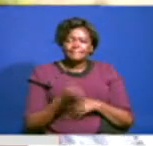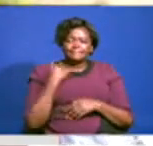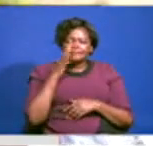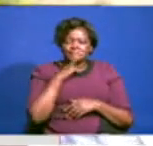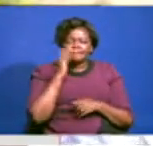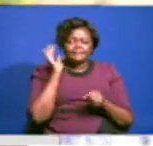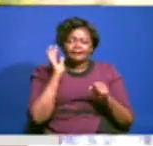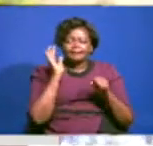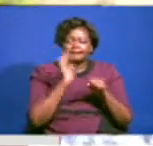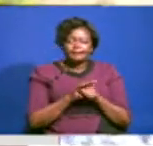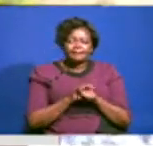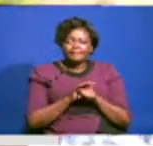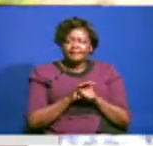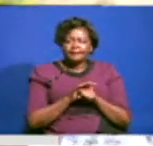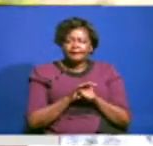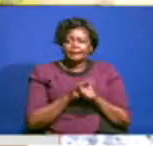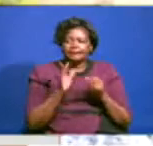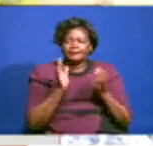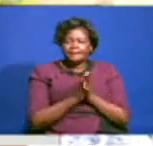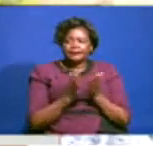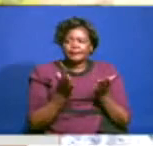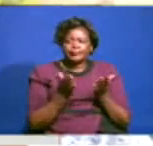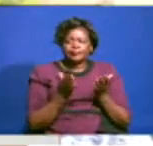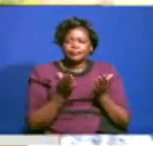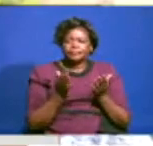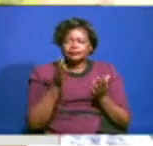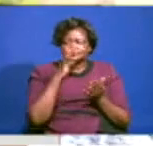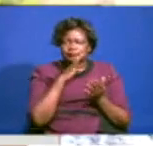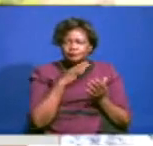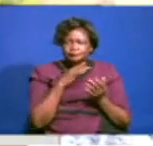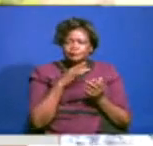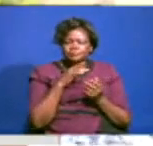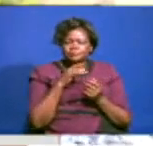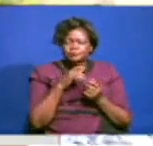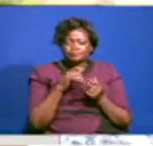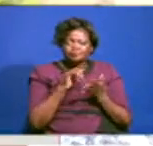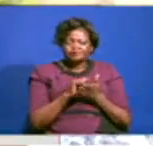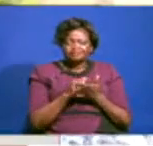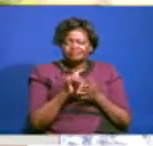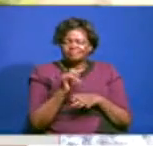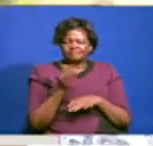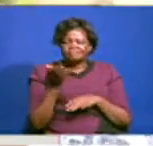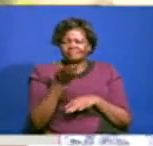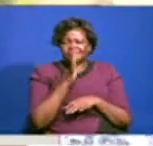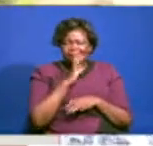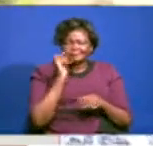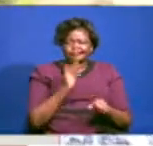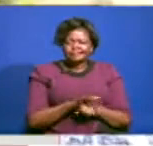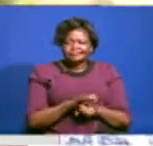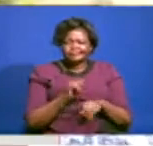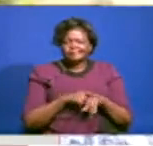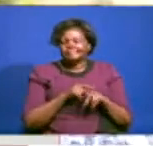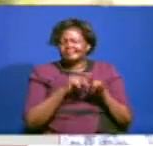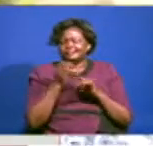vibaya. Alafu ikawa hizo maarufu na hizo mainzi ambazo zinashikashika. Sikishikia watu chakula